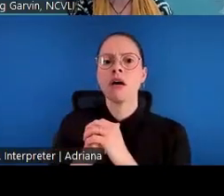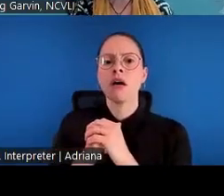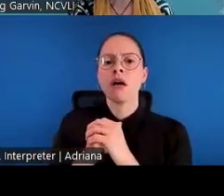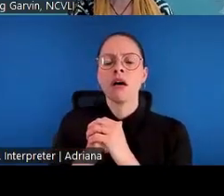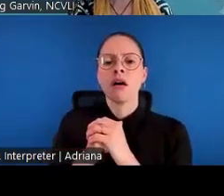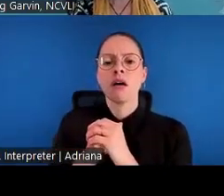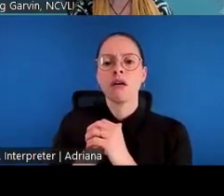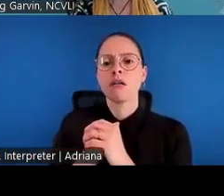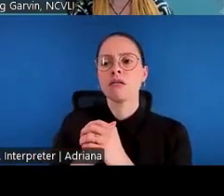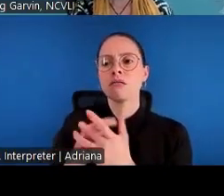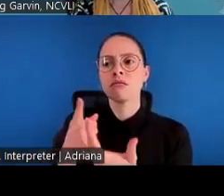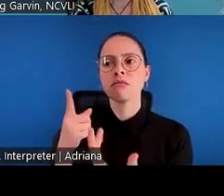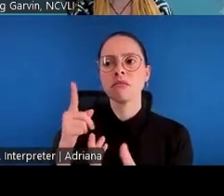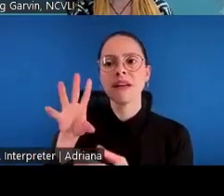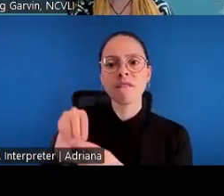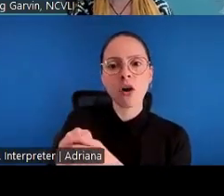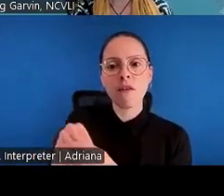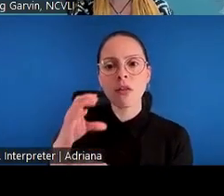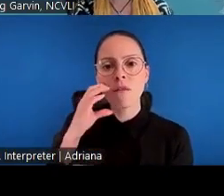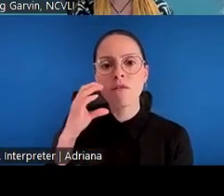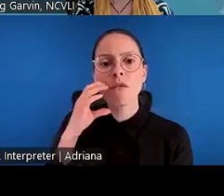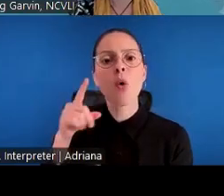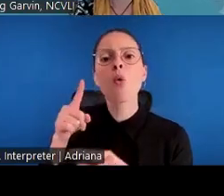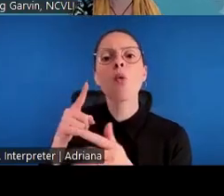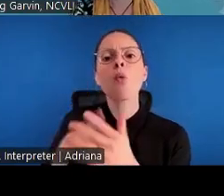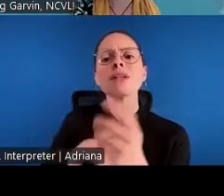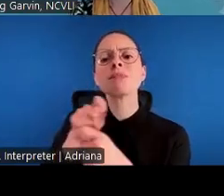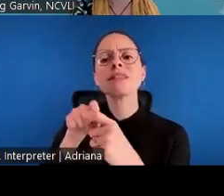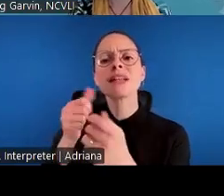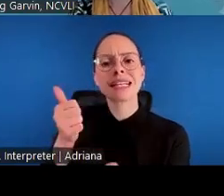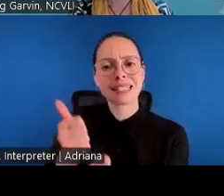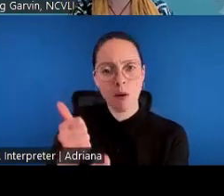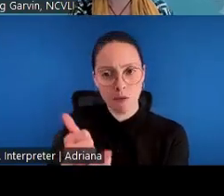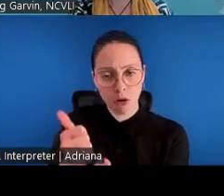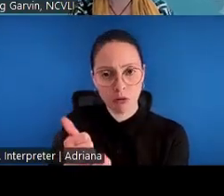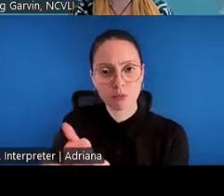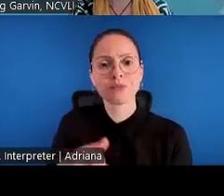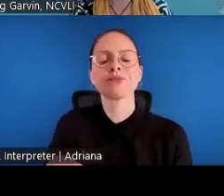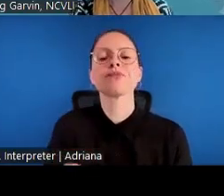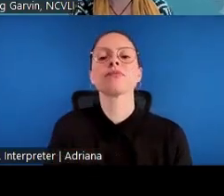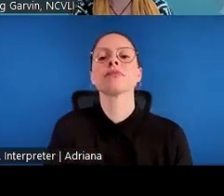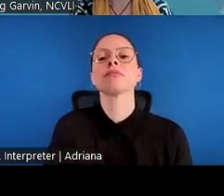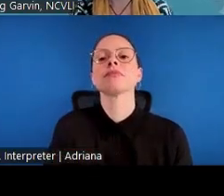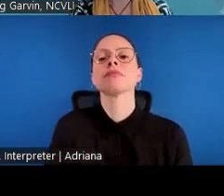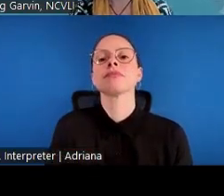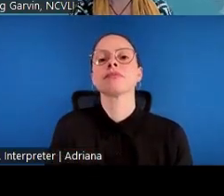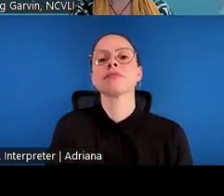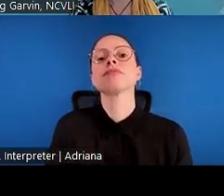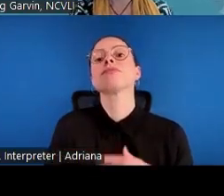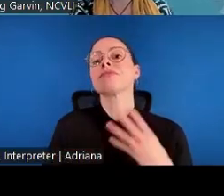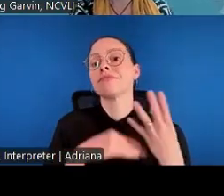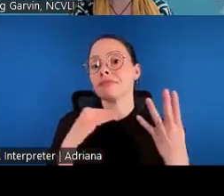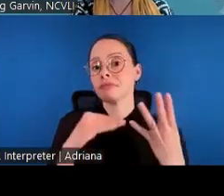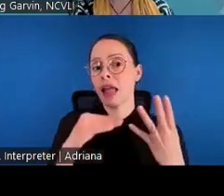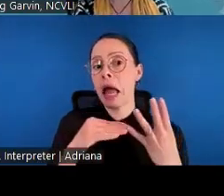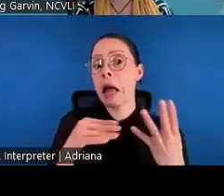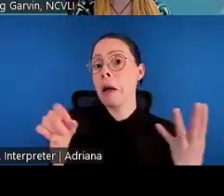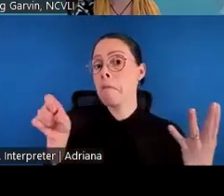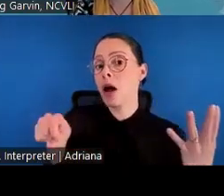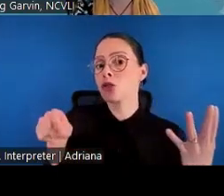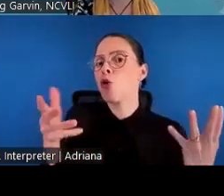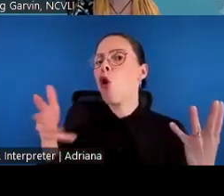she has on her phone and what it is we think could be helpful. And then here there potentially has already been an interview,